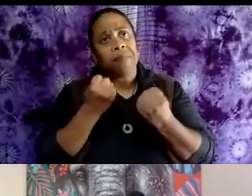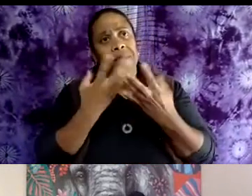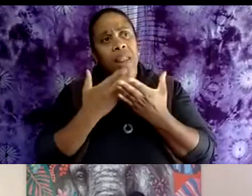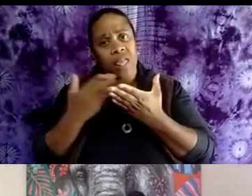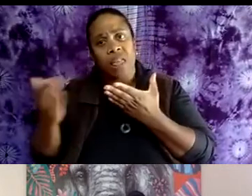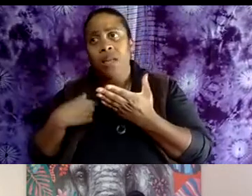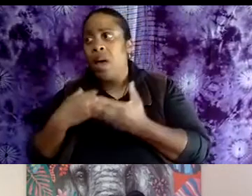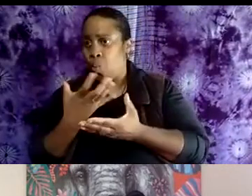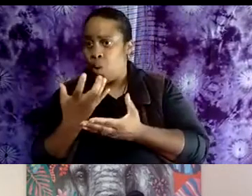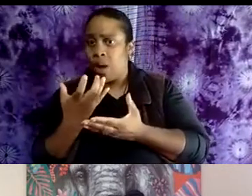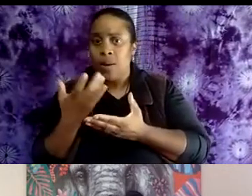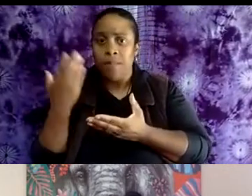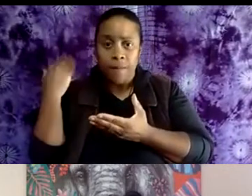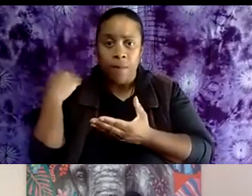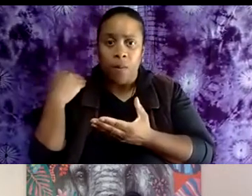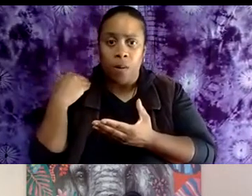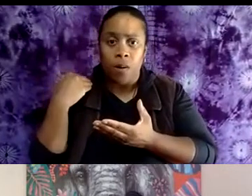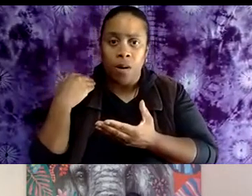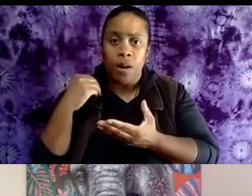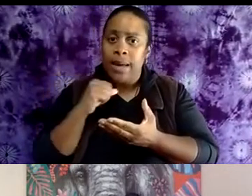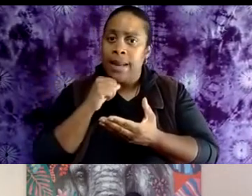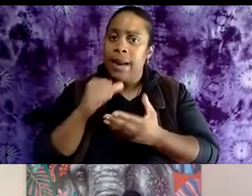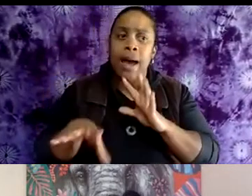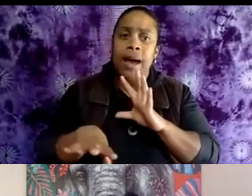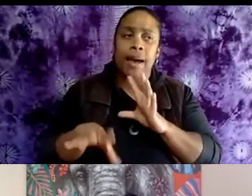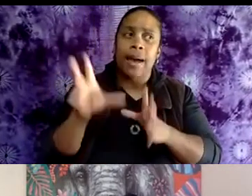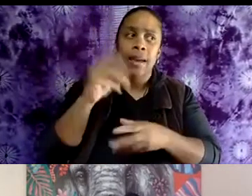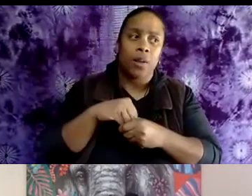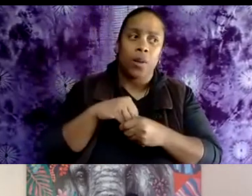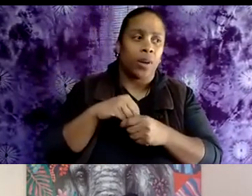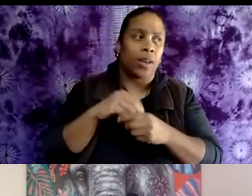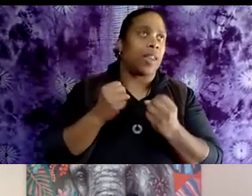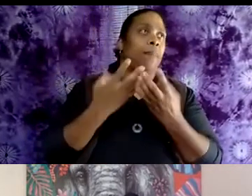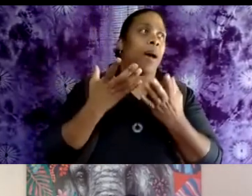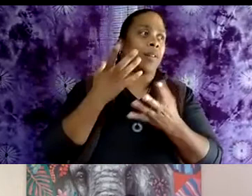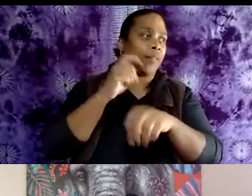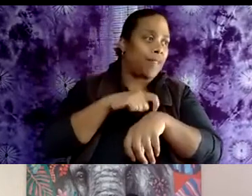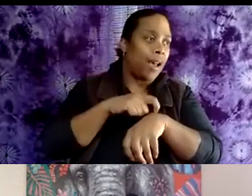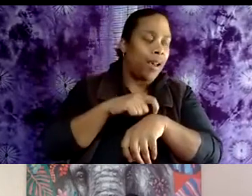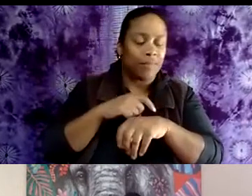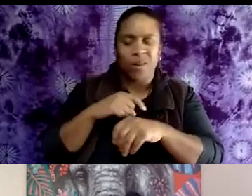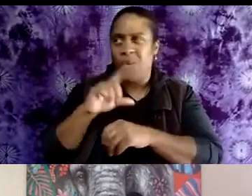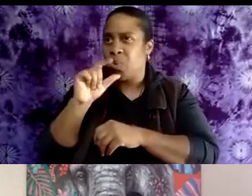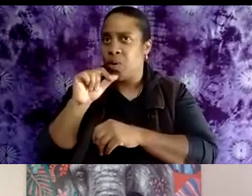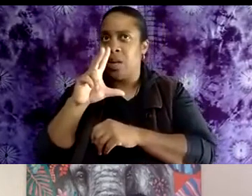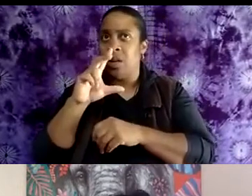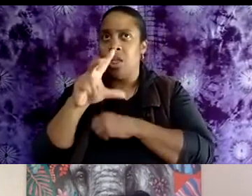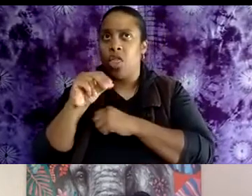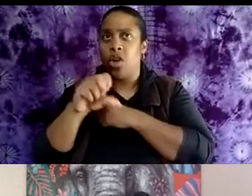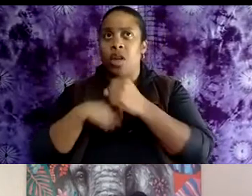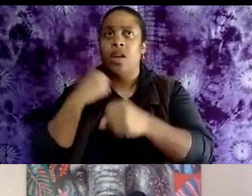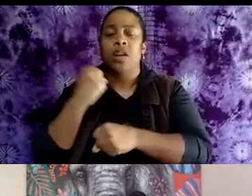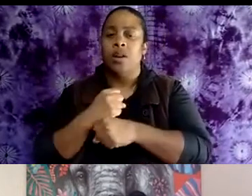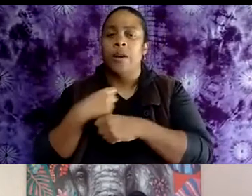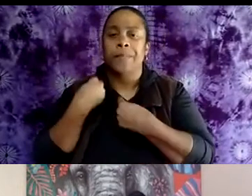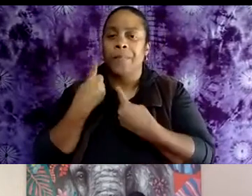little. Not counting the amount of time that it has taken, maybe 20 years or 30 years. But I